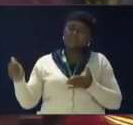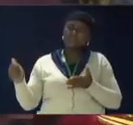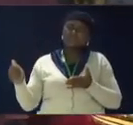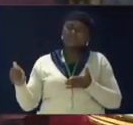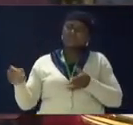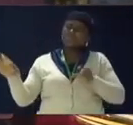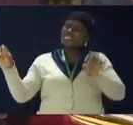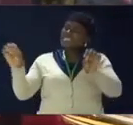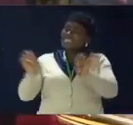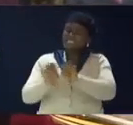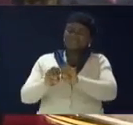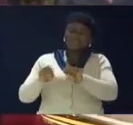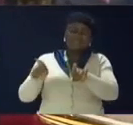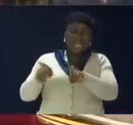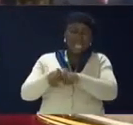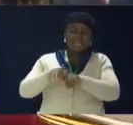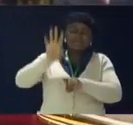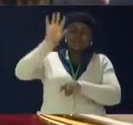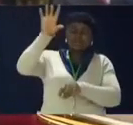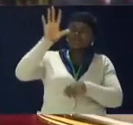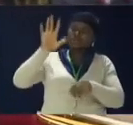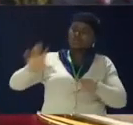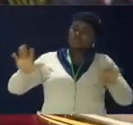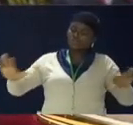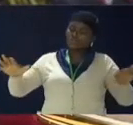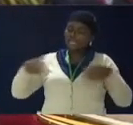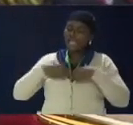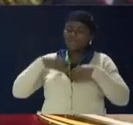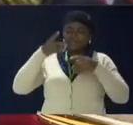name. Even as your children have prophesied,